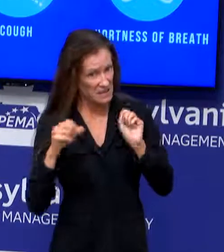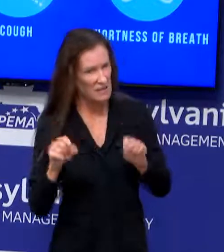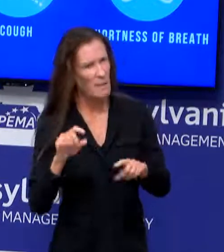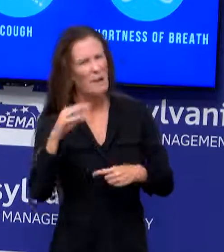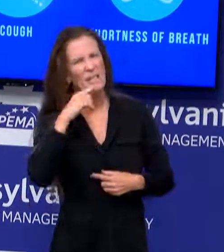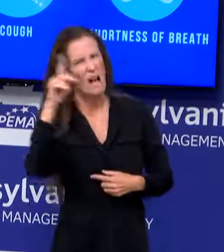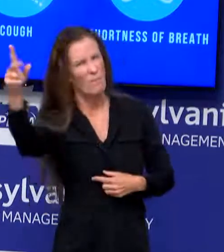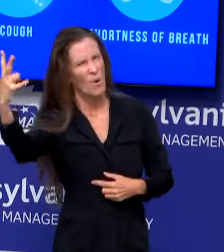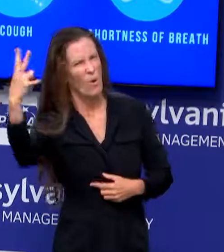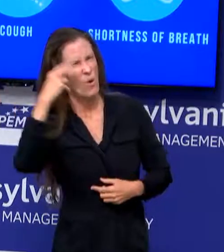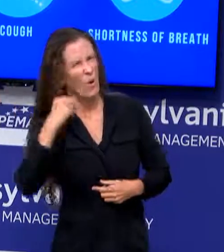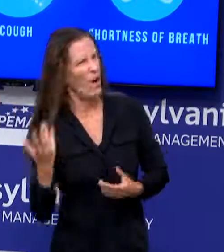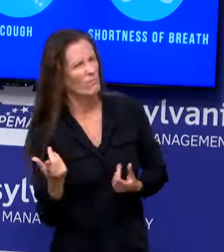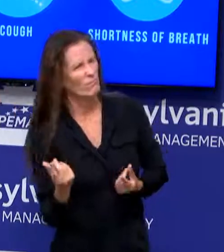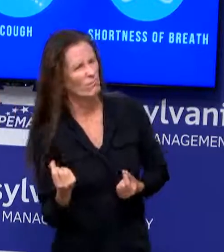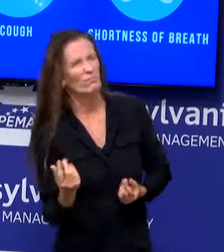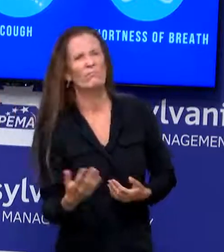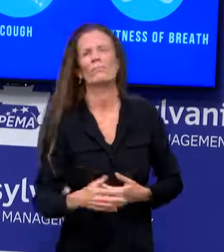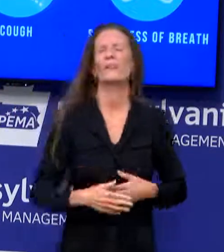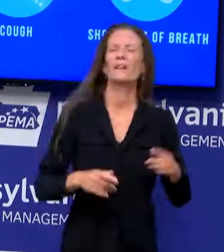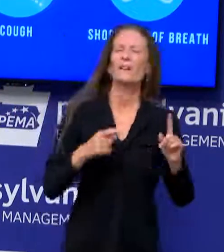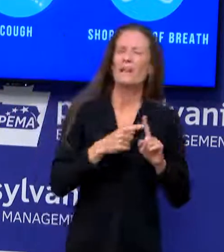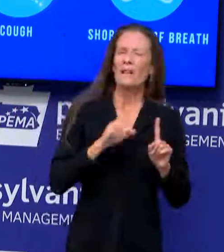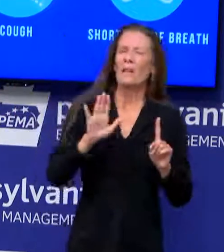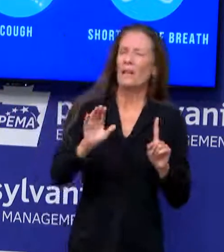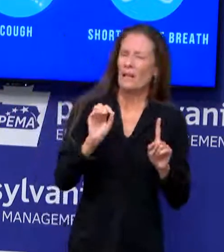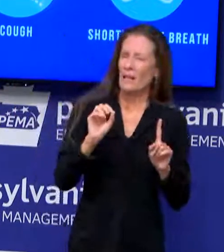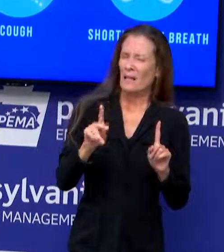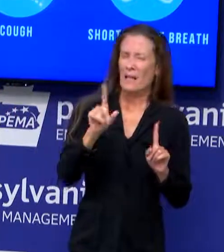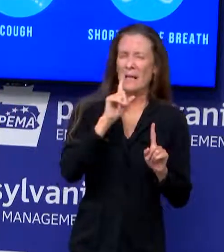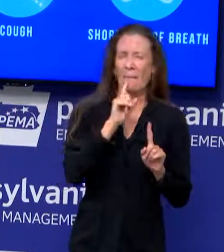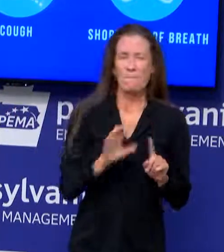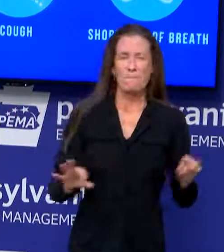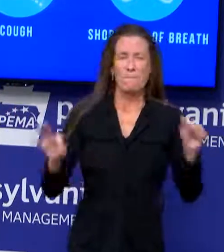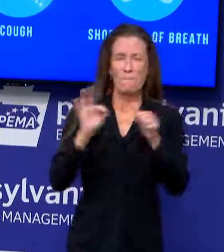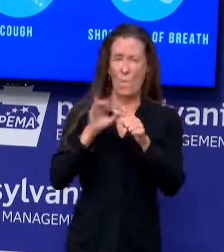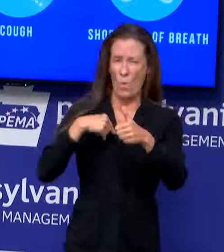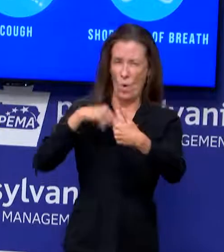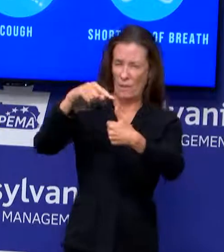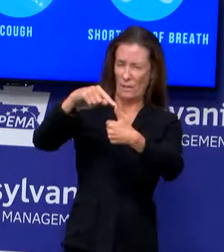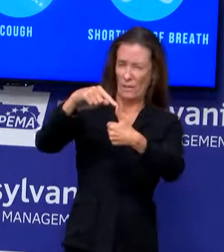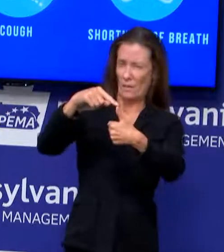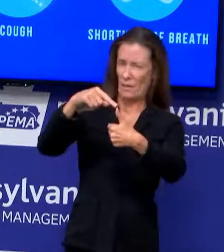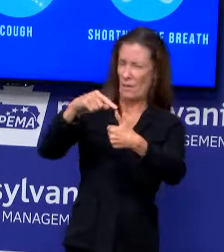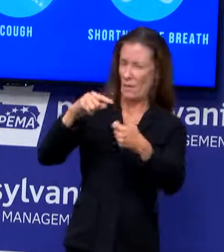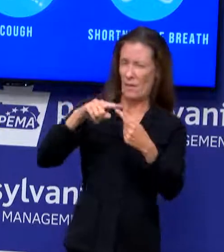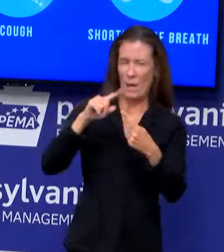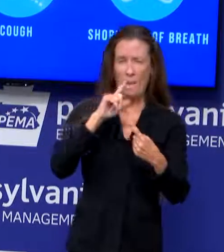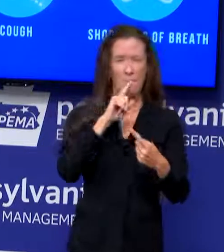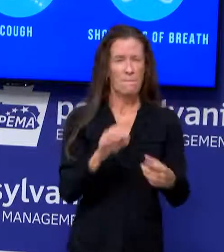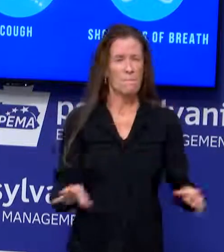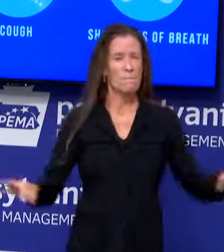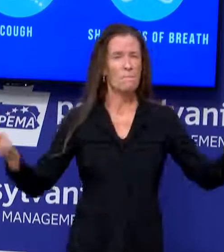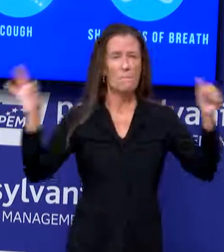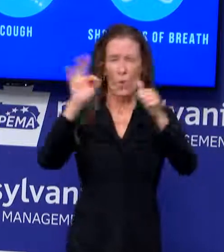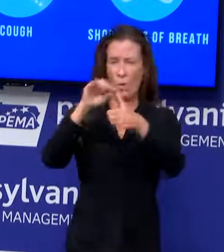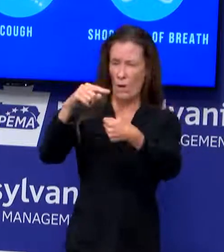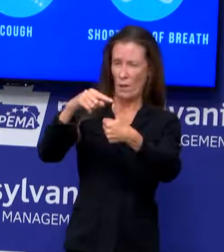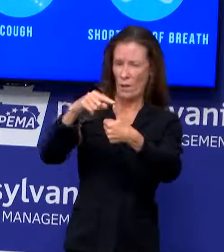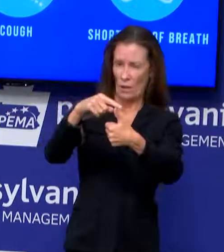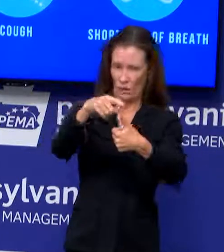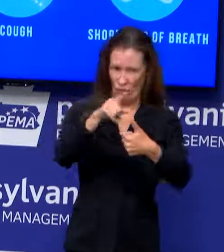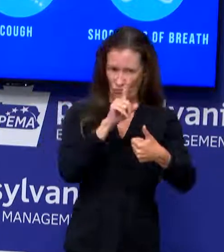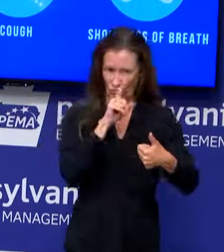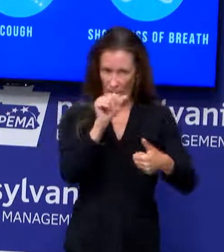critical to prioritize prioritize testing, and certainly the priority would be anybody who has any type of symptoms. So it doesn't have to